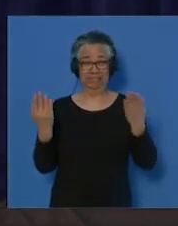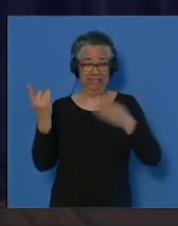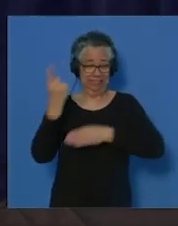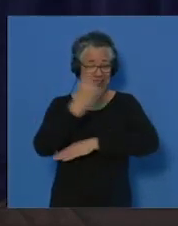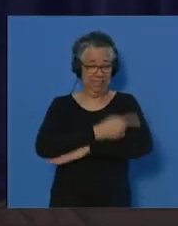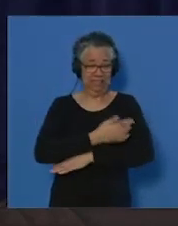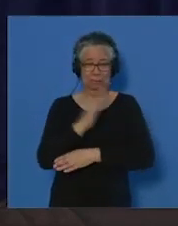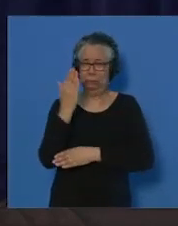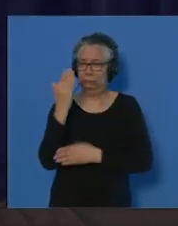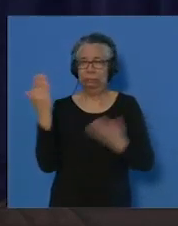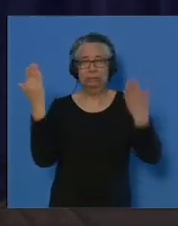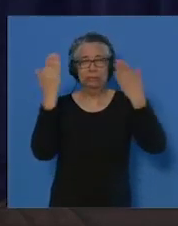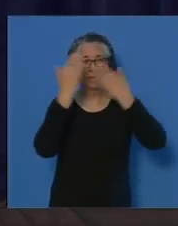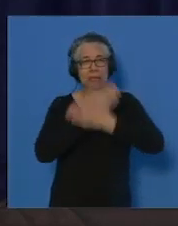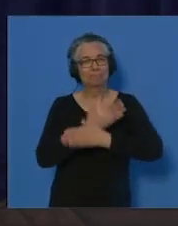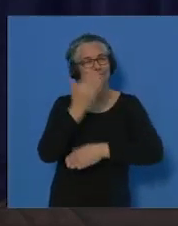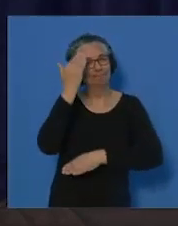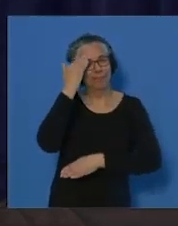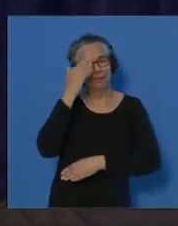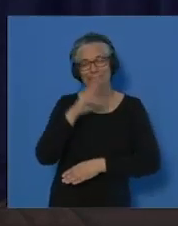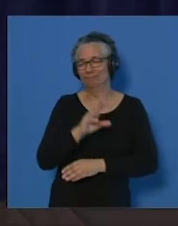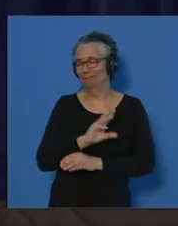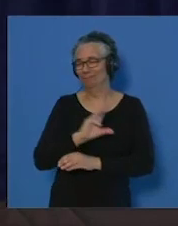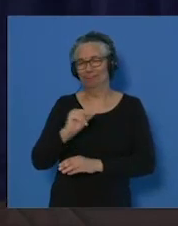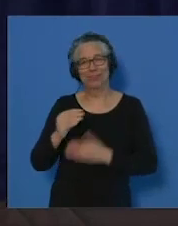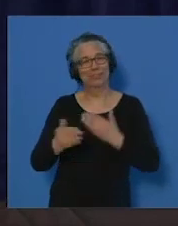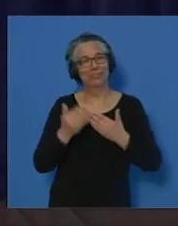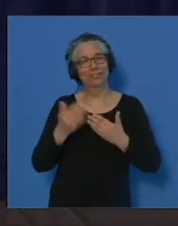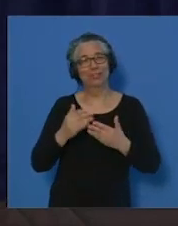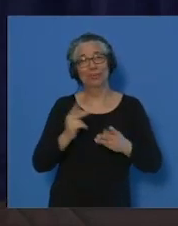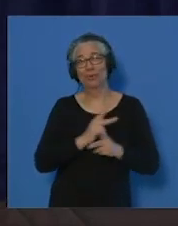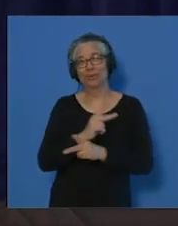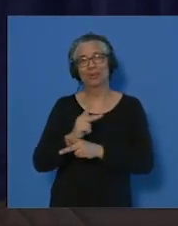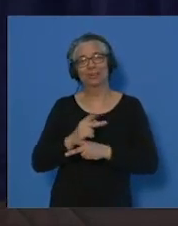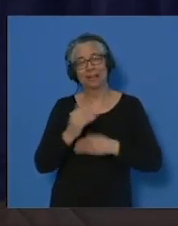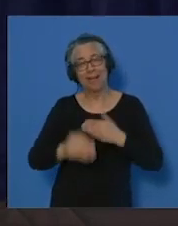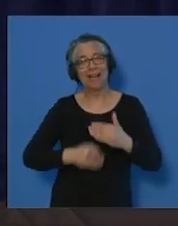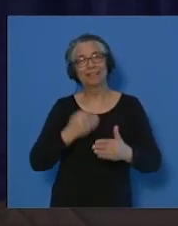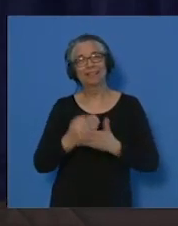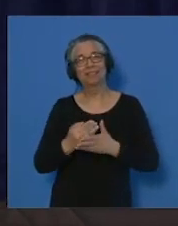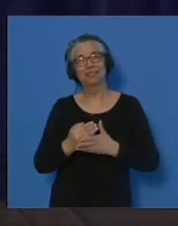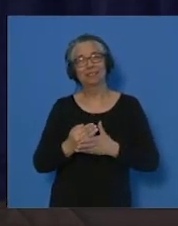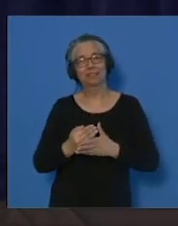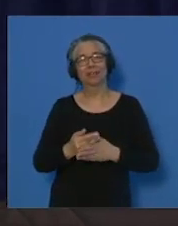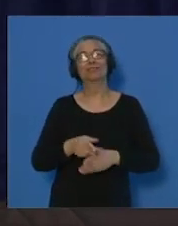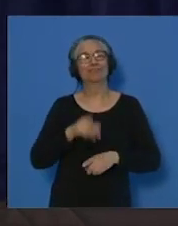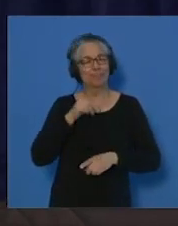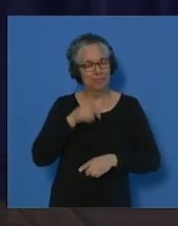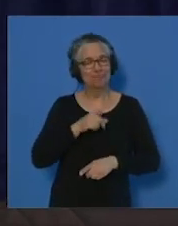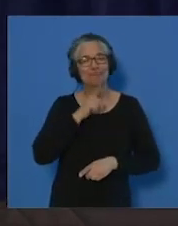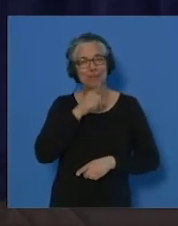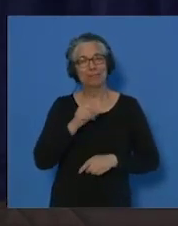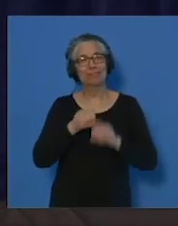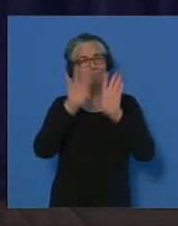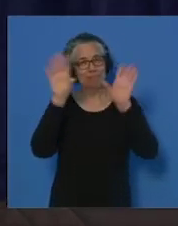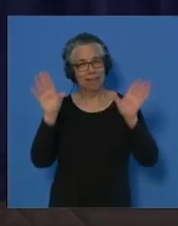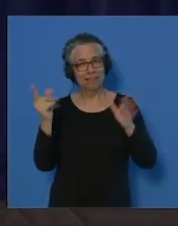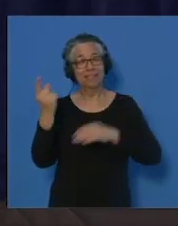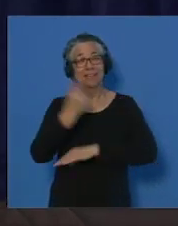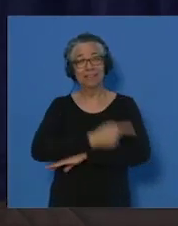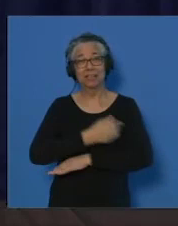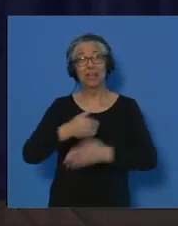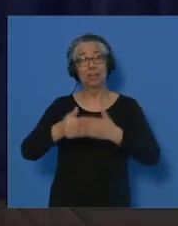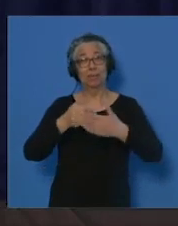please know that those simple acts of kindness and compassion truly brighten our days. Before I go to